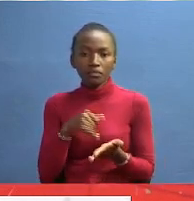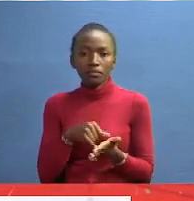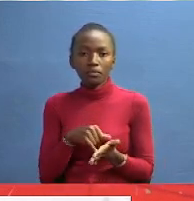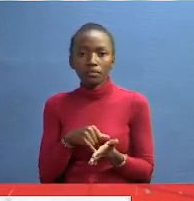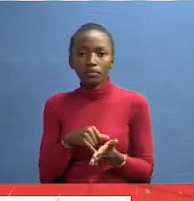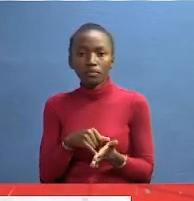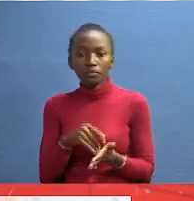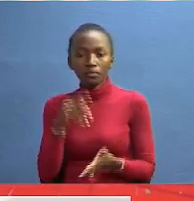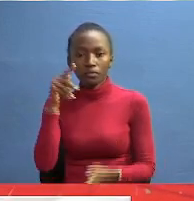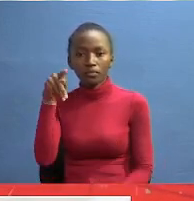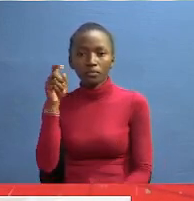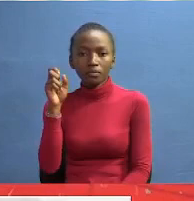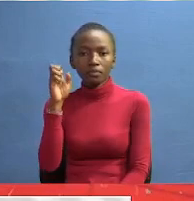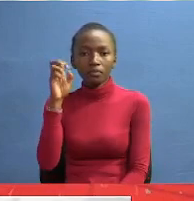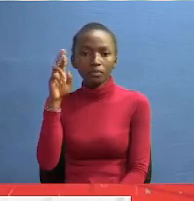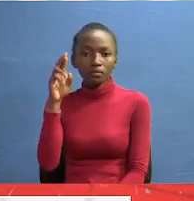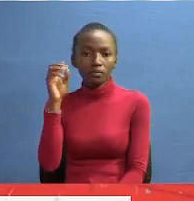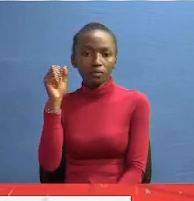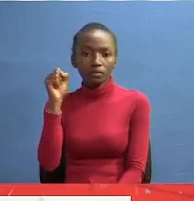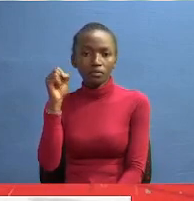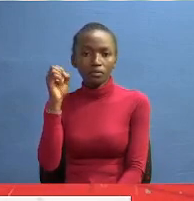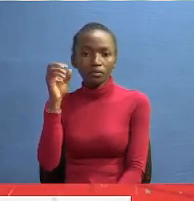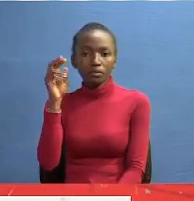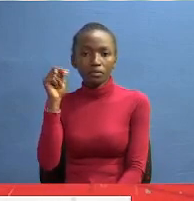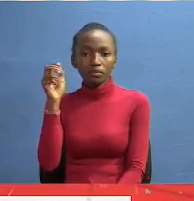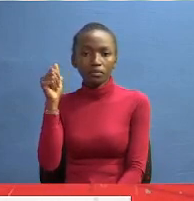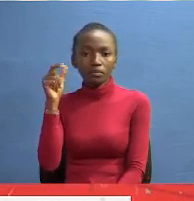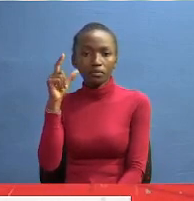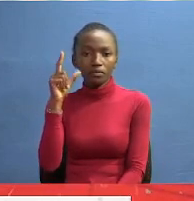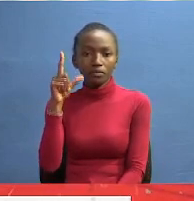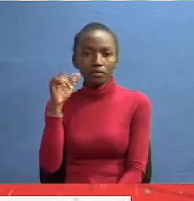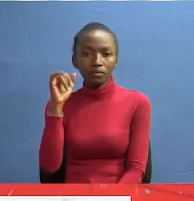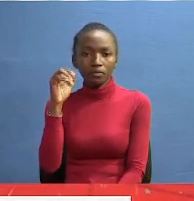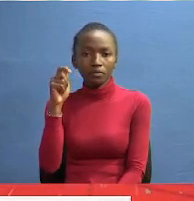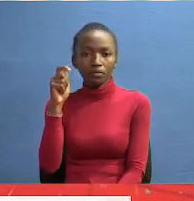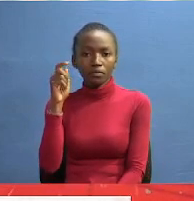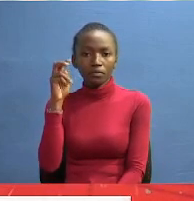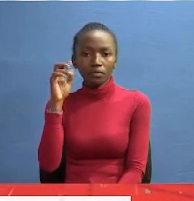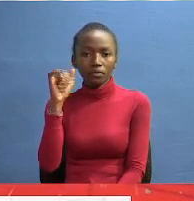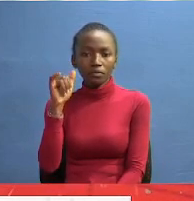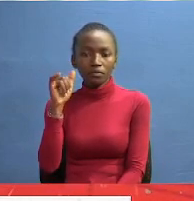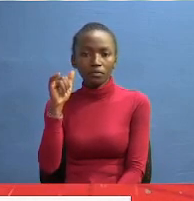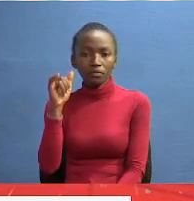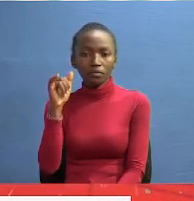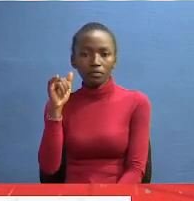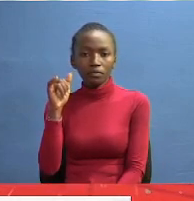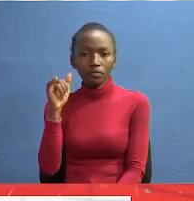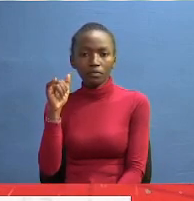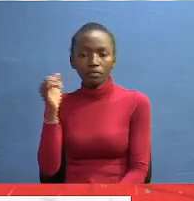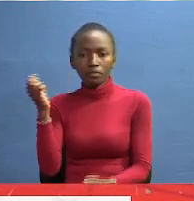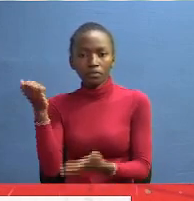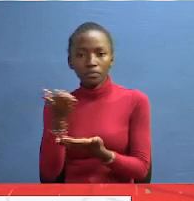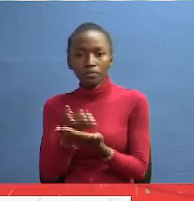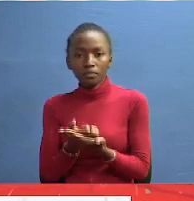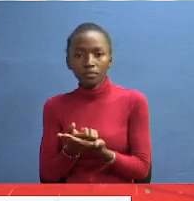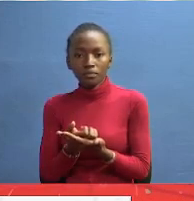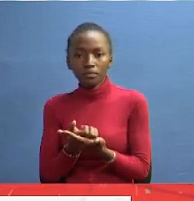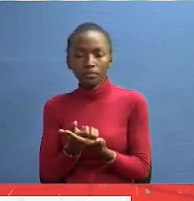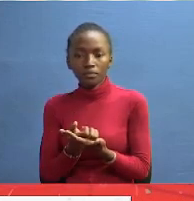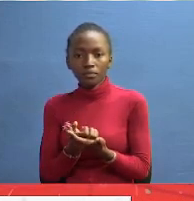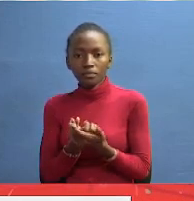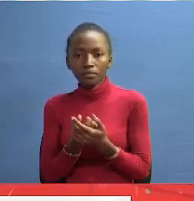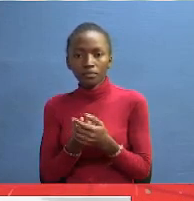engagement. Personality in this sense that I will take a case of